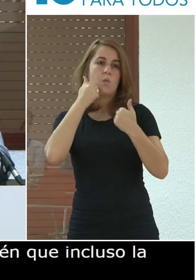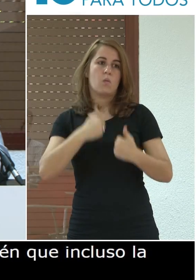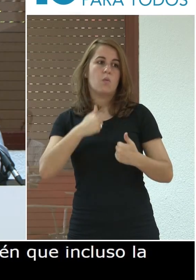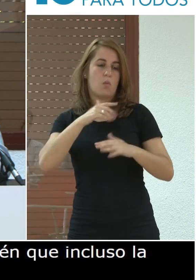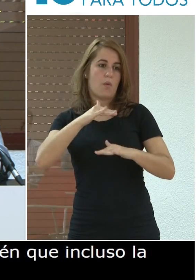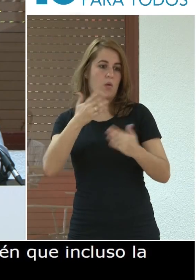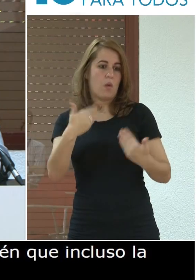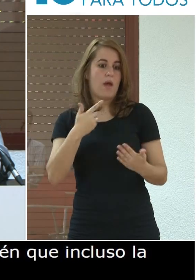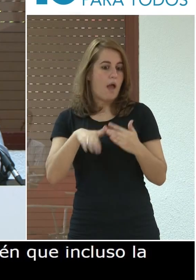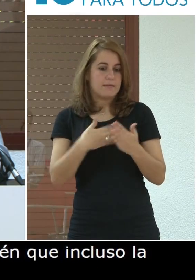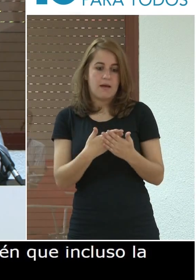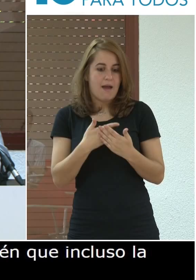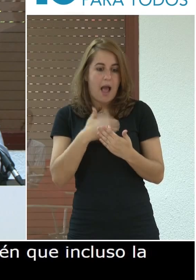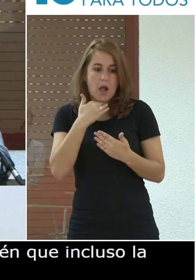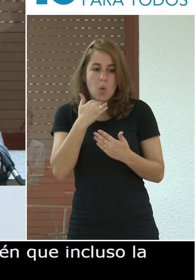ALM